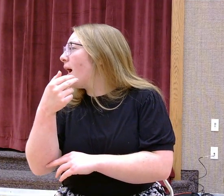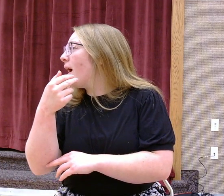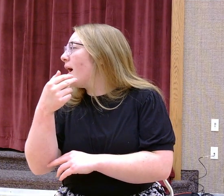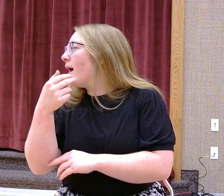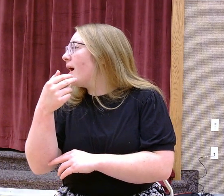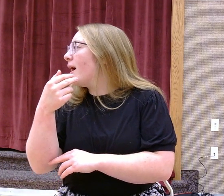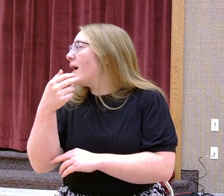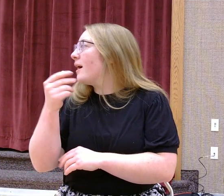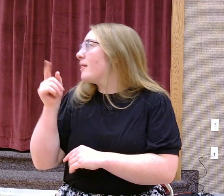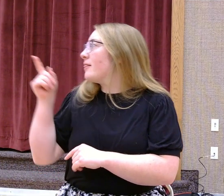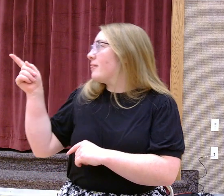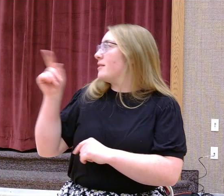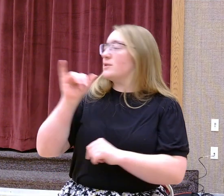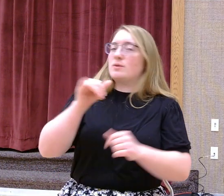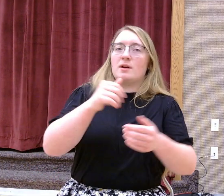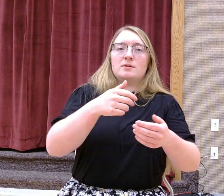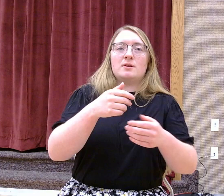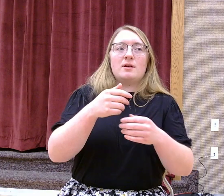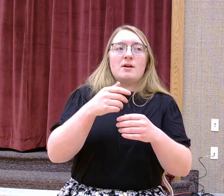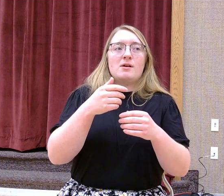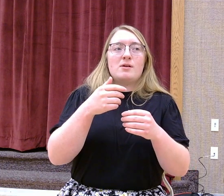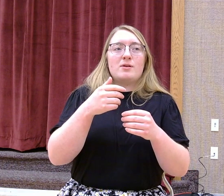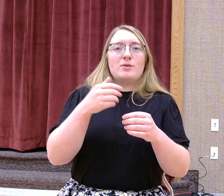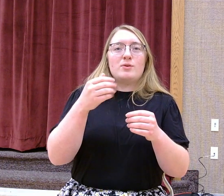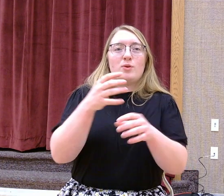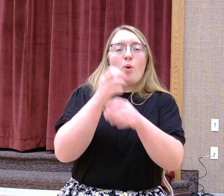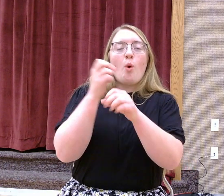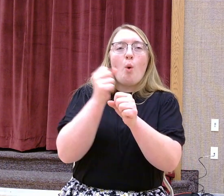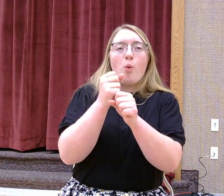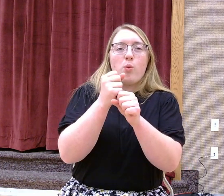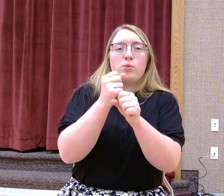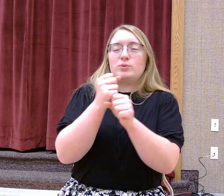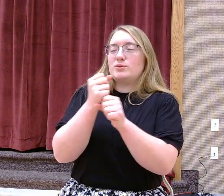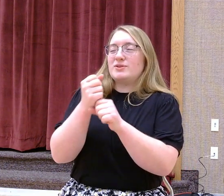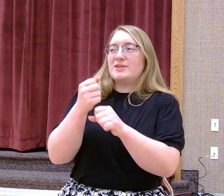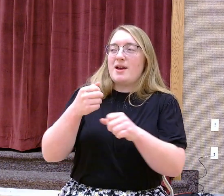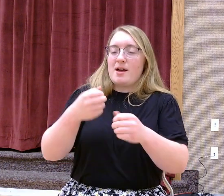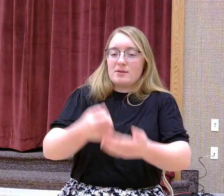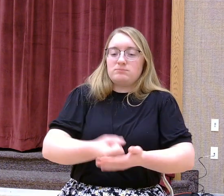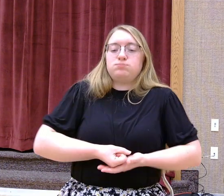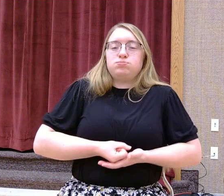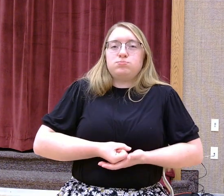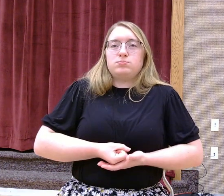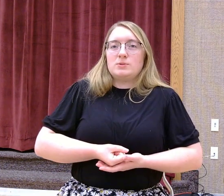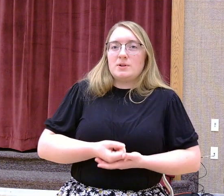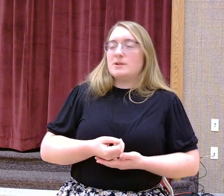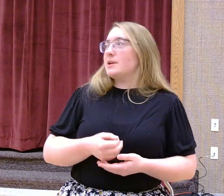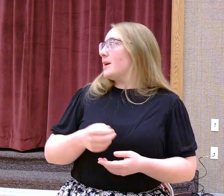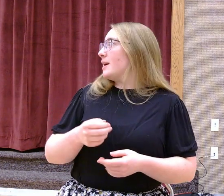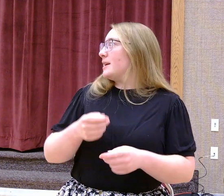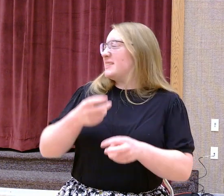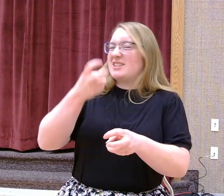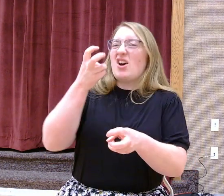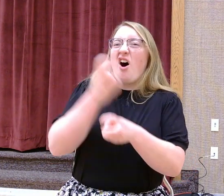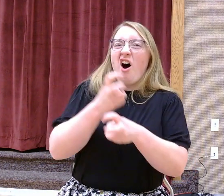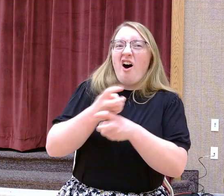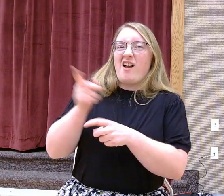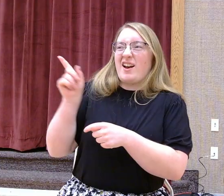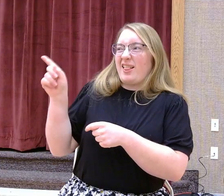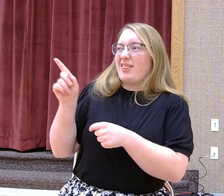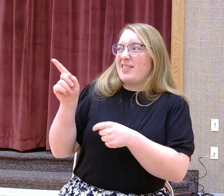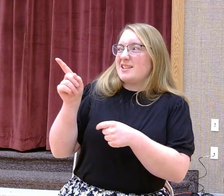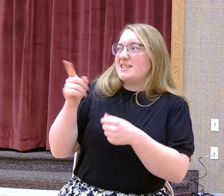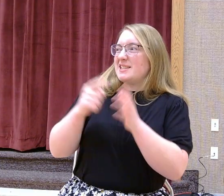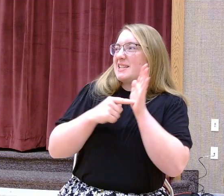and then upward thrust. So with the other hand here, and you're going up with that, okay? It's not so easy to do on a mannequin. But